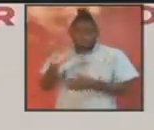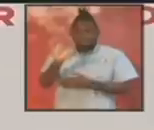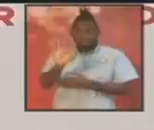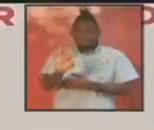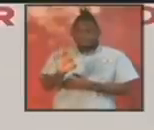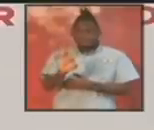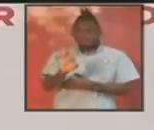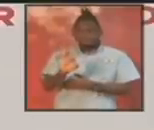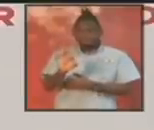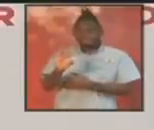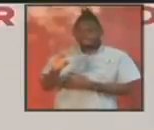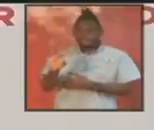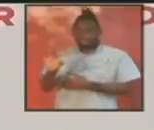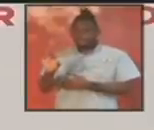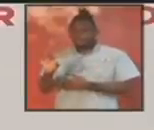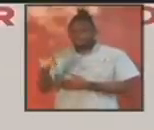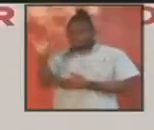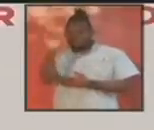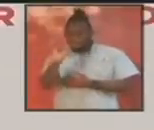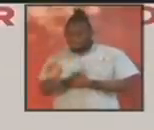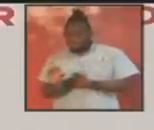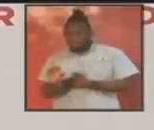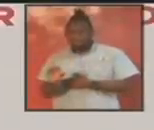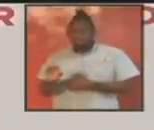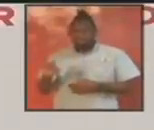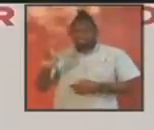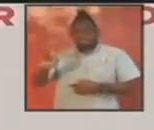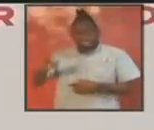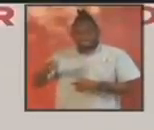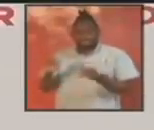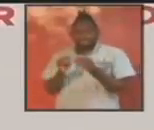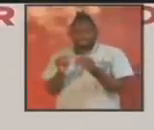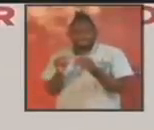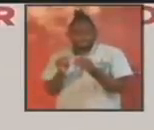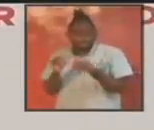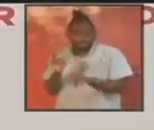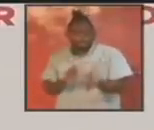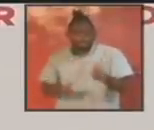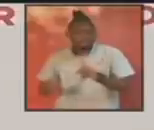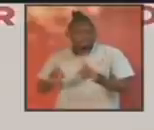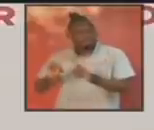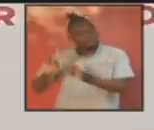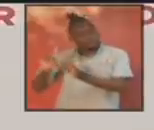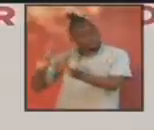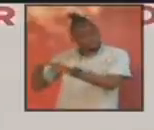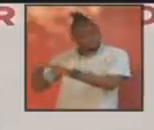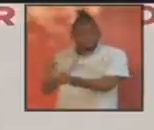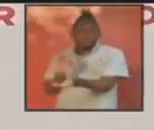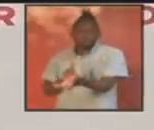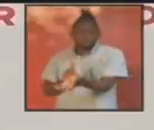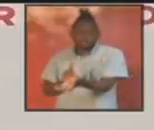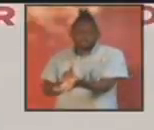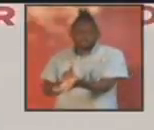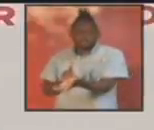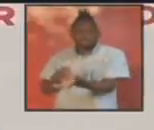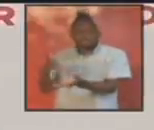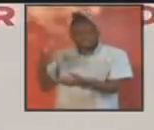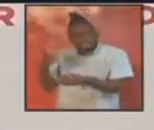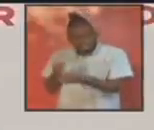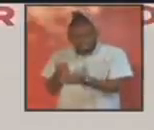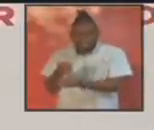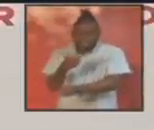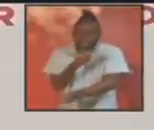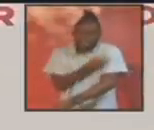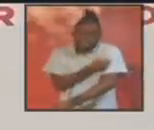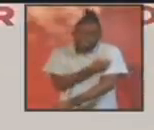we have achieved our 95% targets. So certain counties have gone beyond 95% and are well